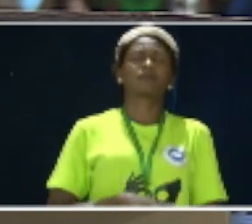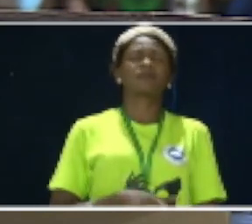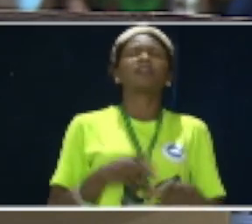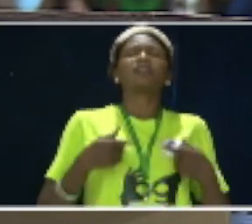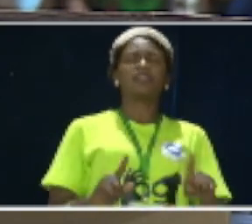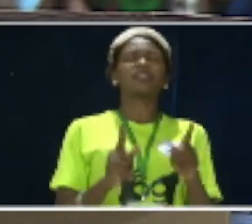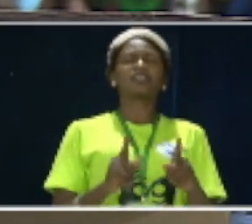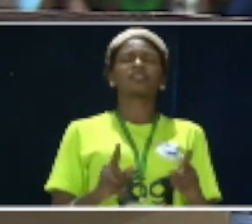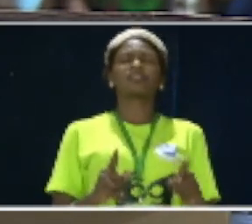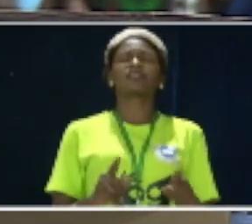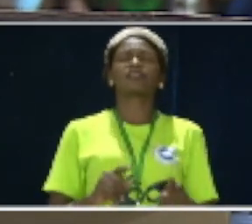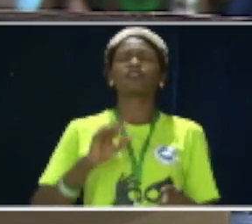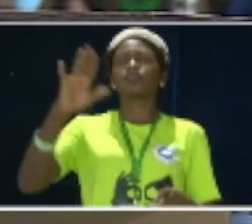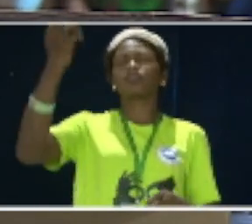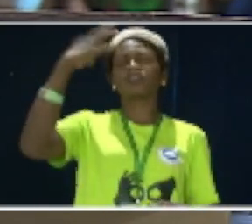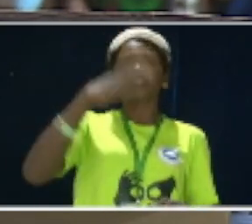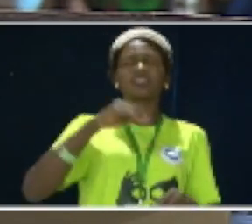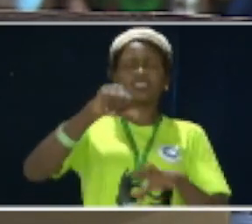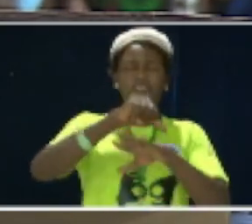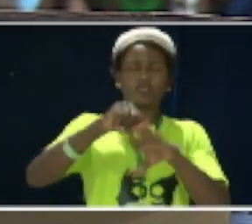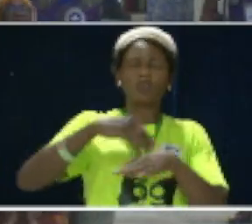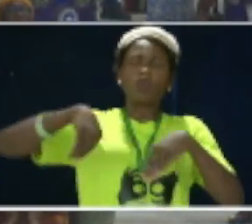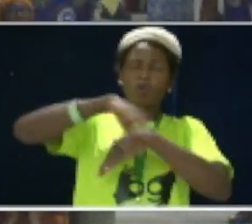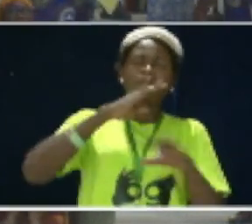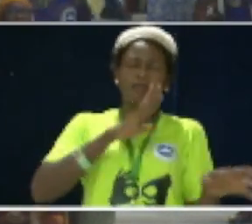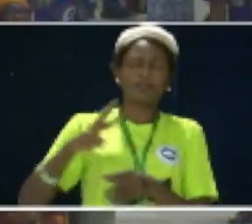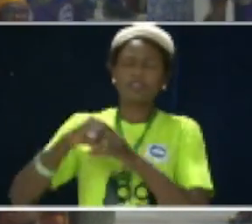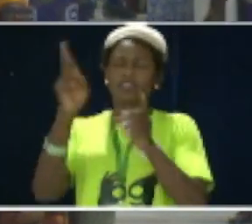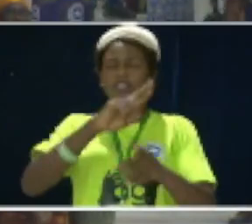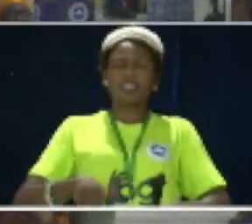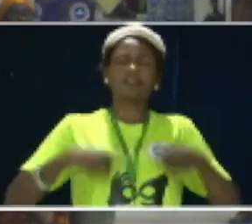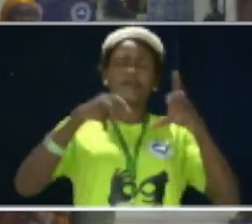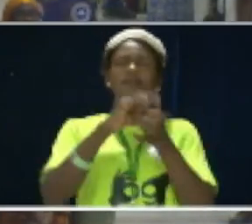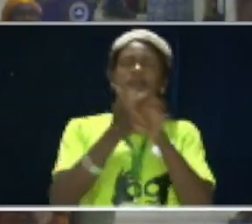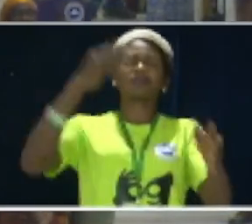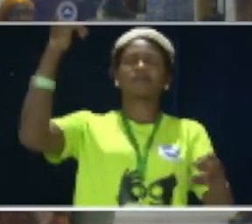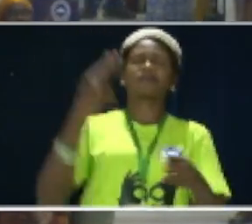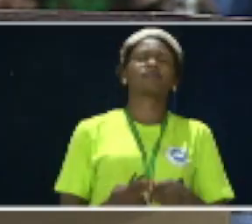Let your grace and the anointing overflow in their lives.